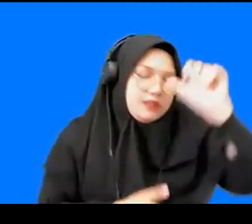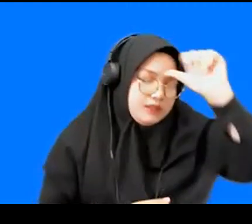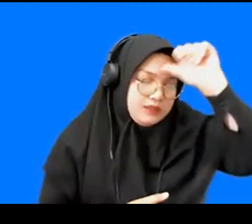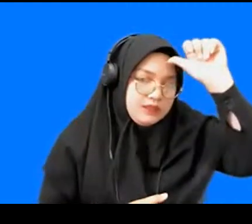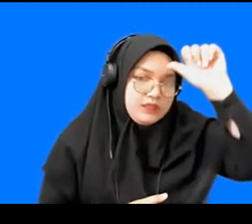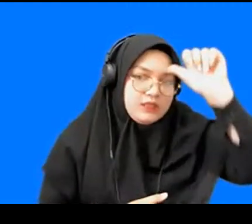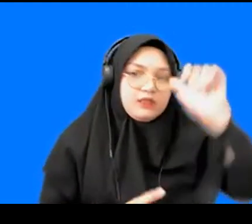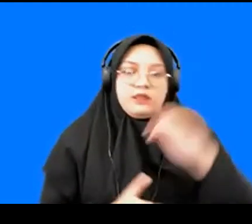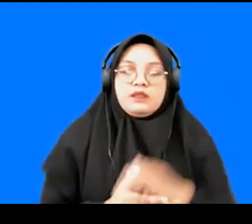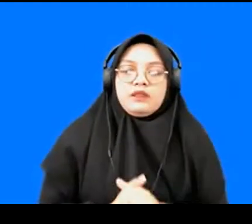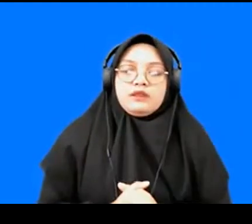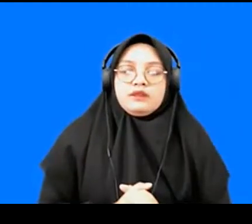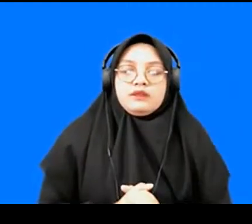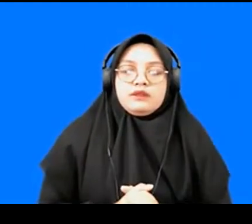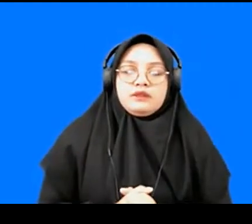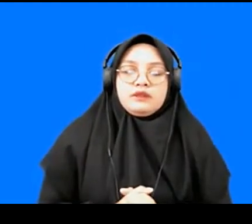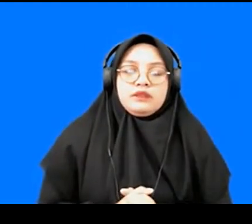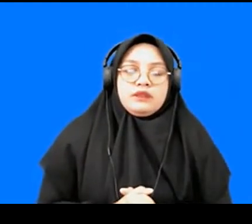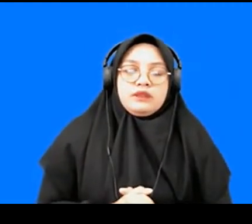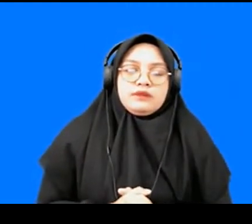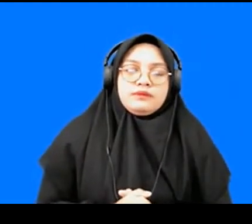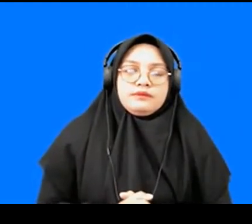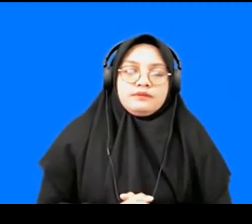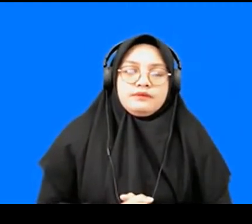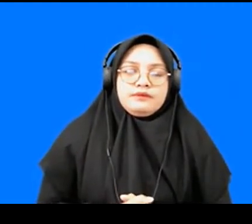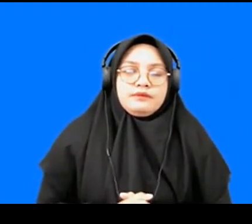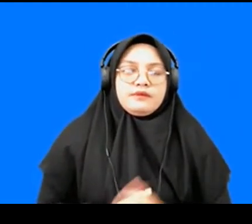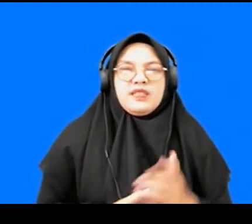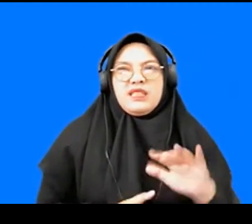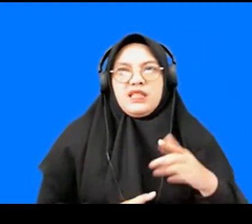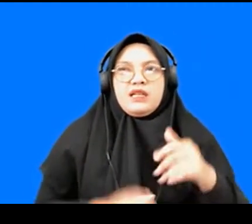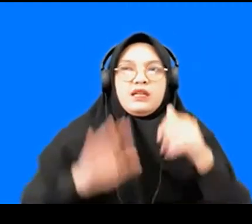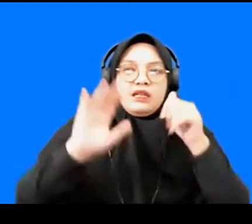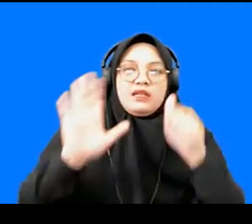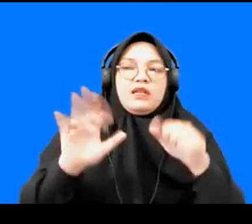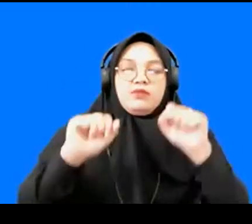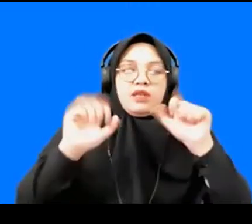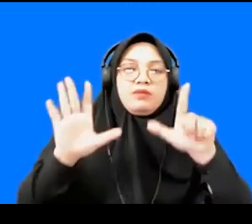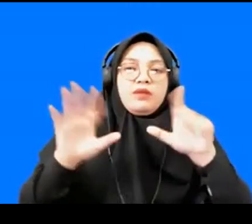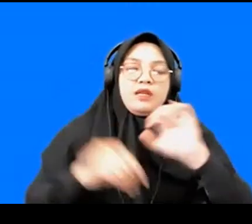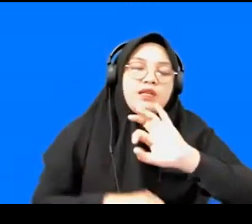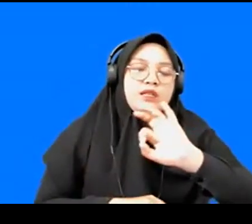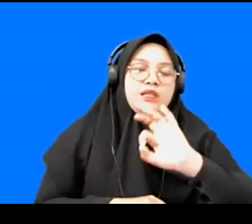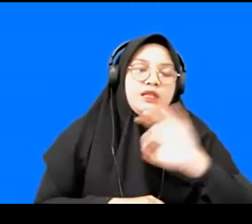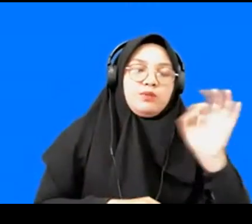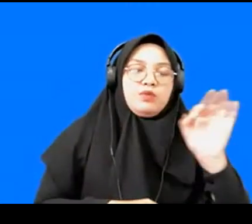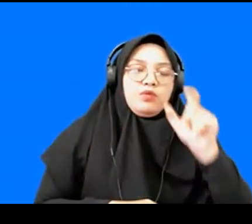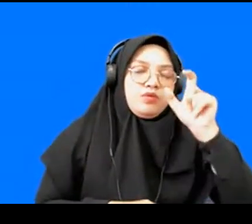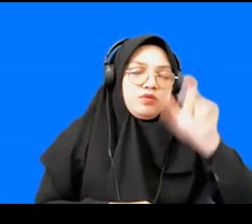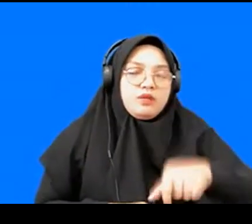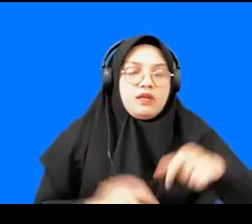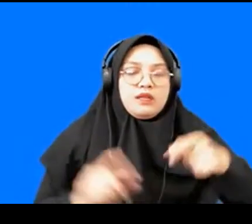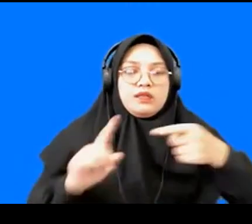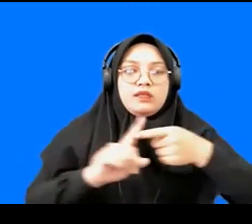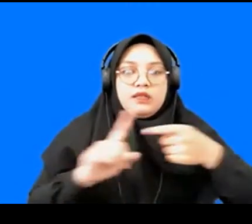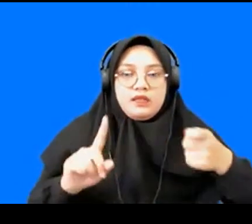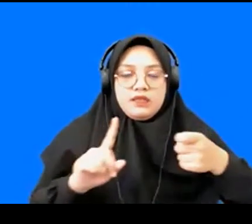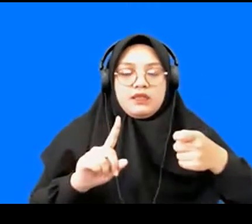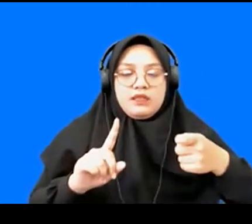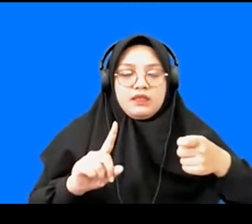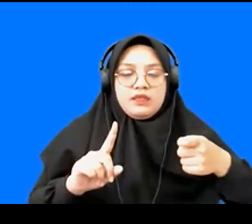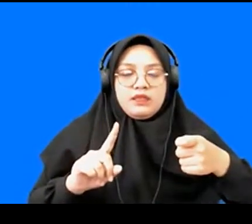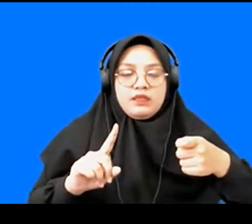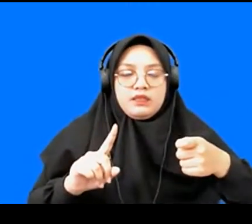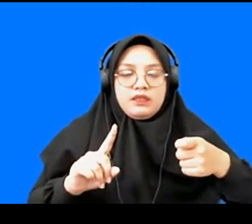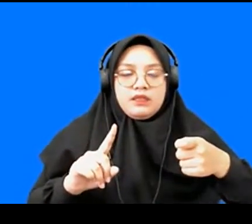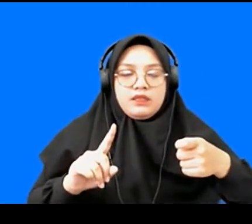like 68,000, you know, persons out of a billion of population. And yeah, and then tax,